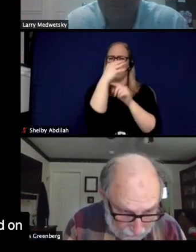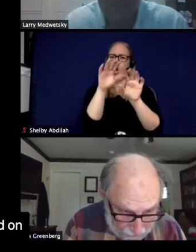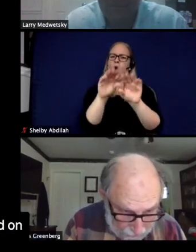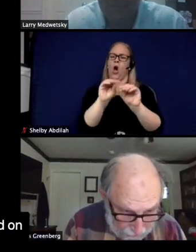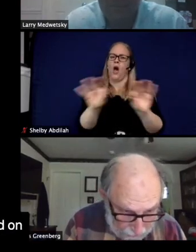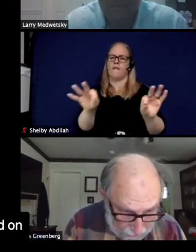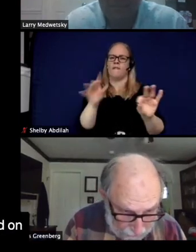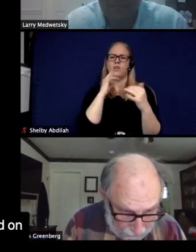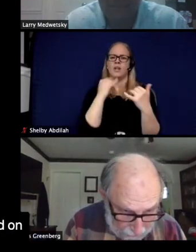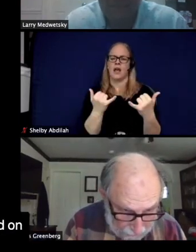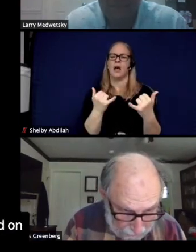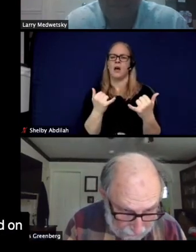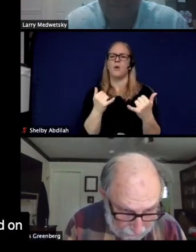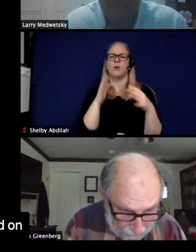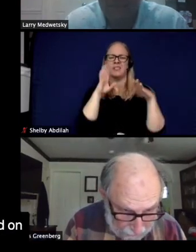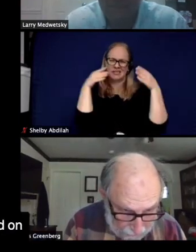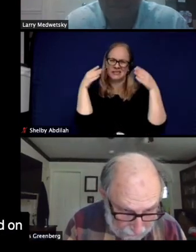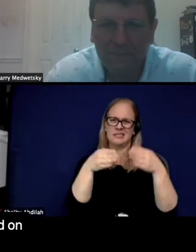speaker.